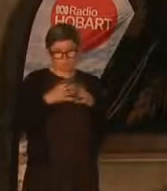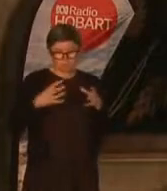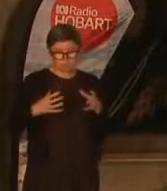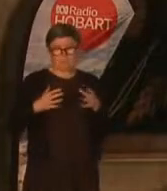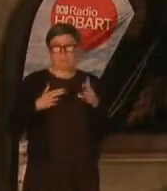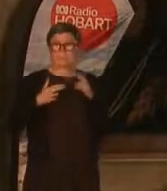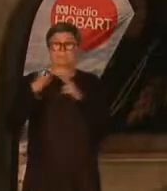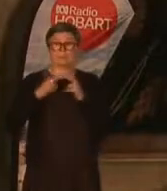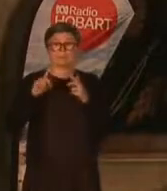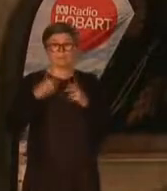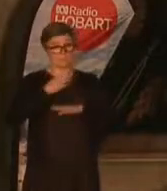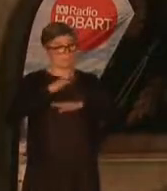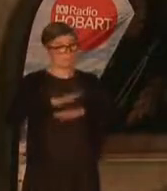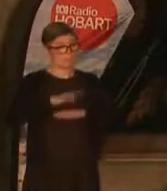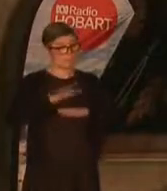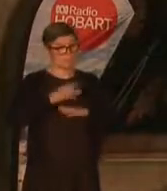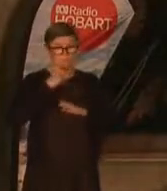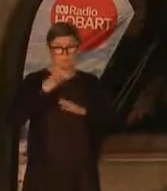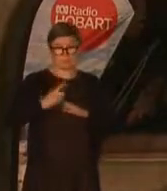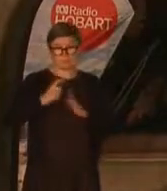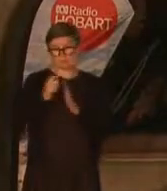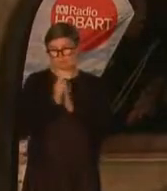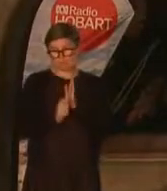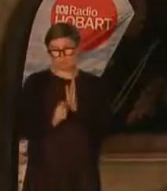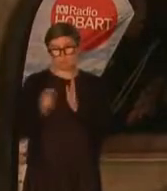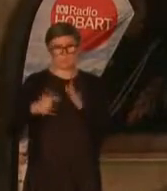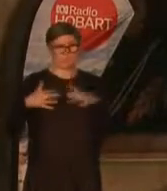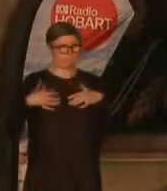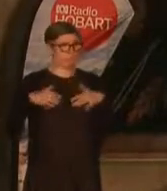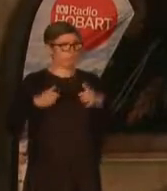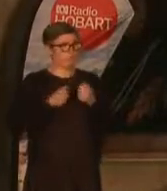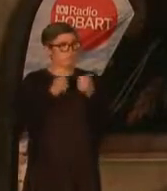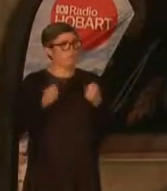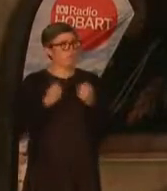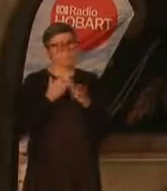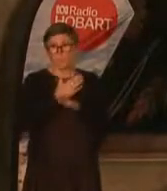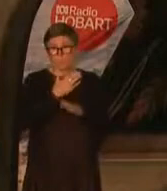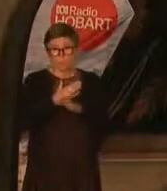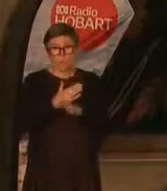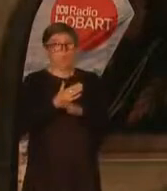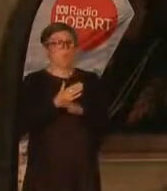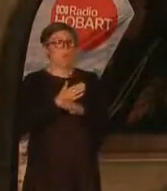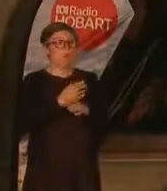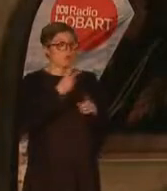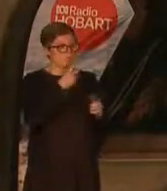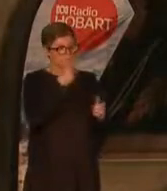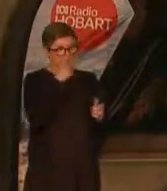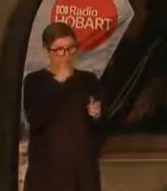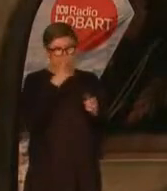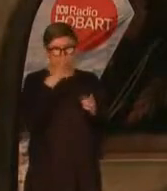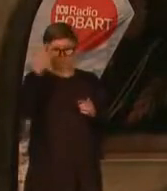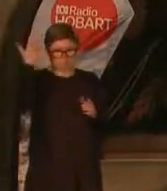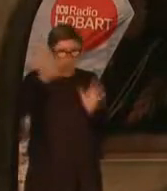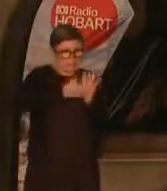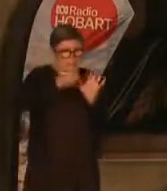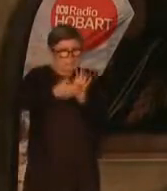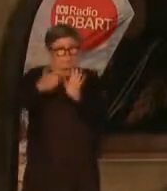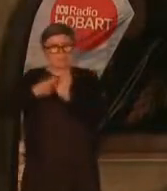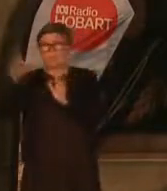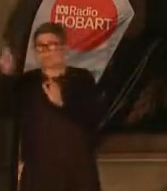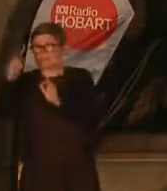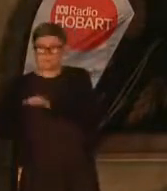Peoples museology. And she has done really profound work in terms of returning things to the land here and returning her people's